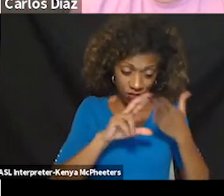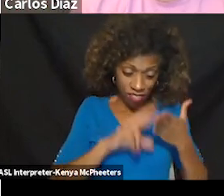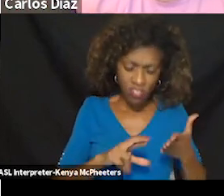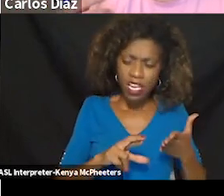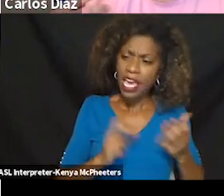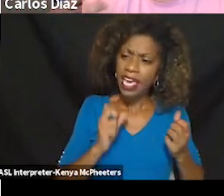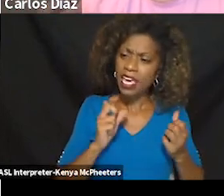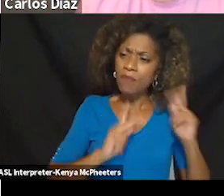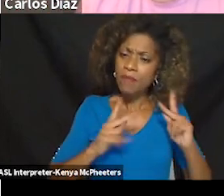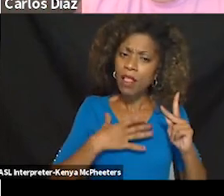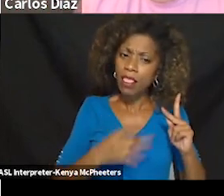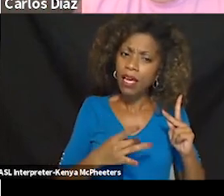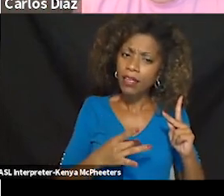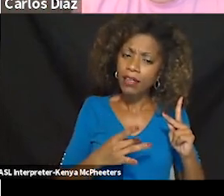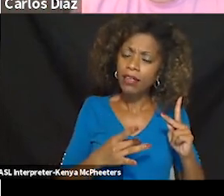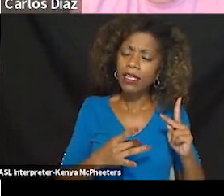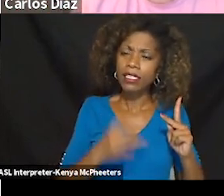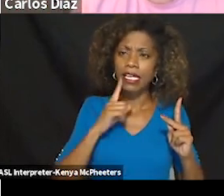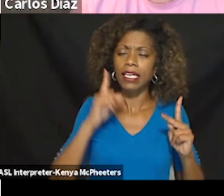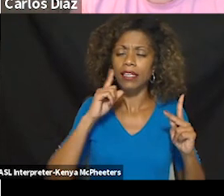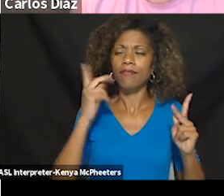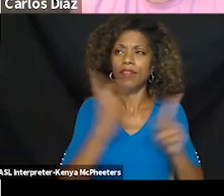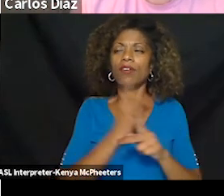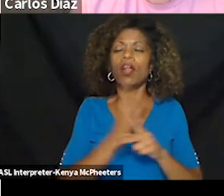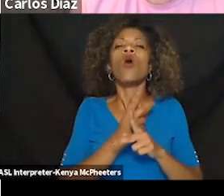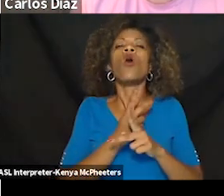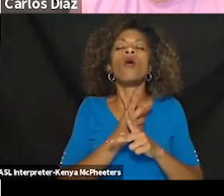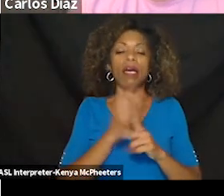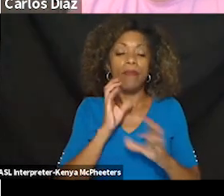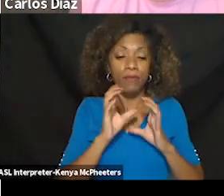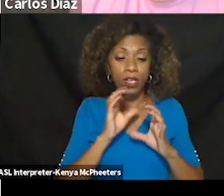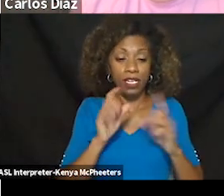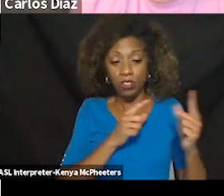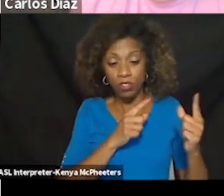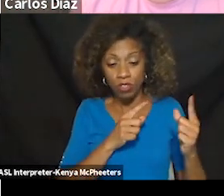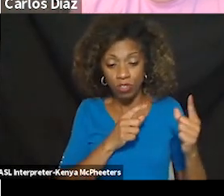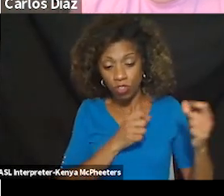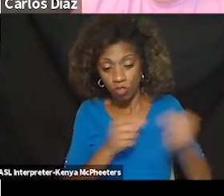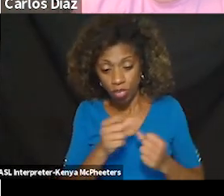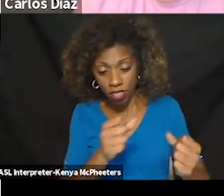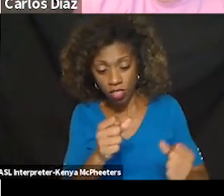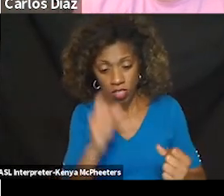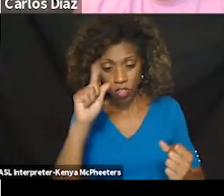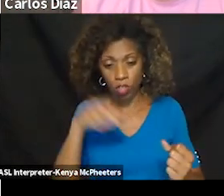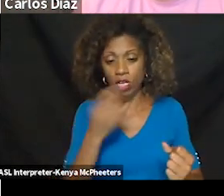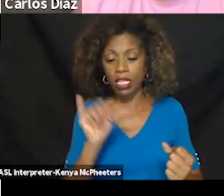useful to inform their communication strategies, and our participants look for that. But we've also had very, very successful webinars where there